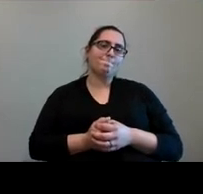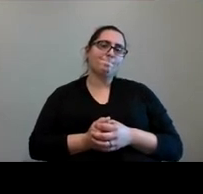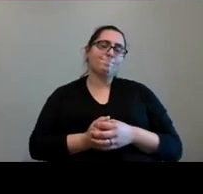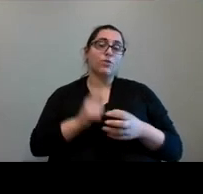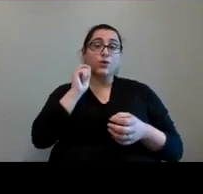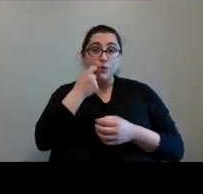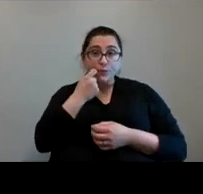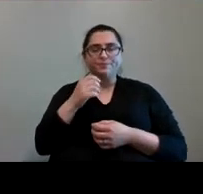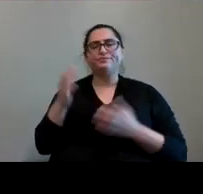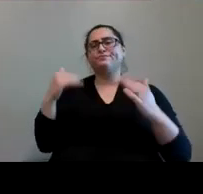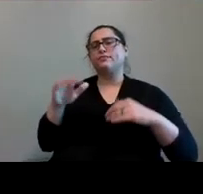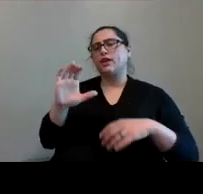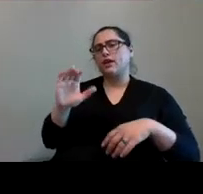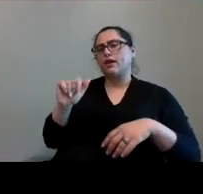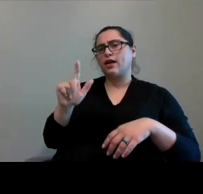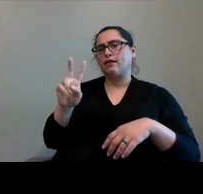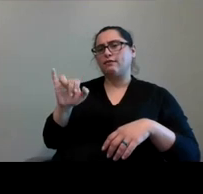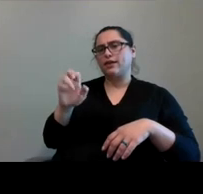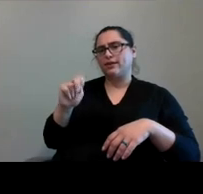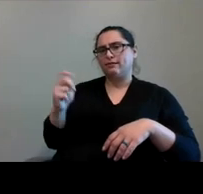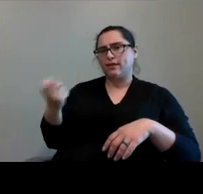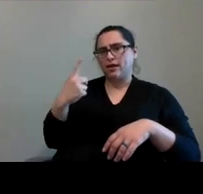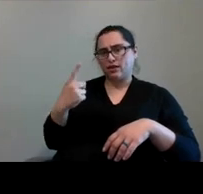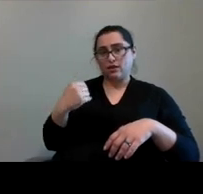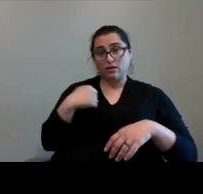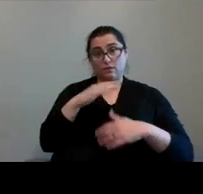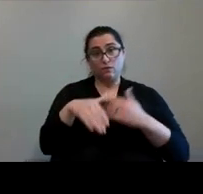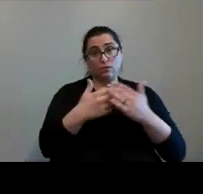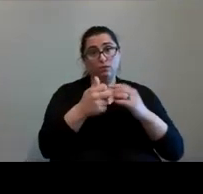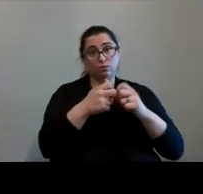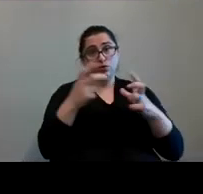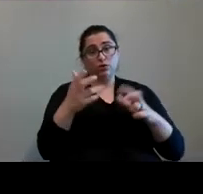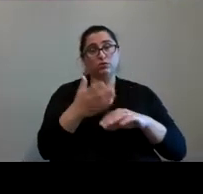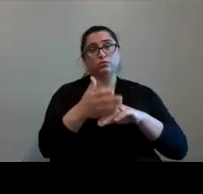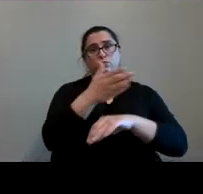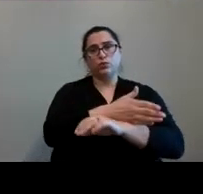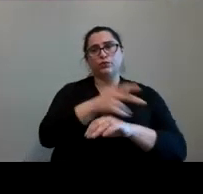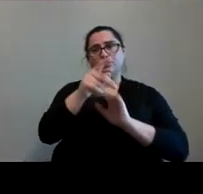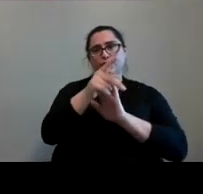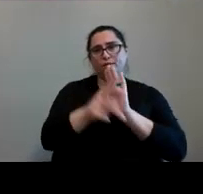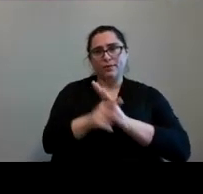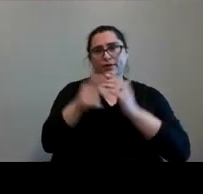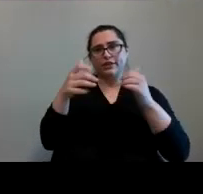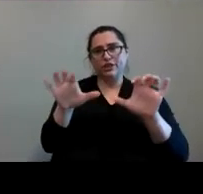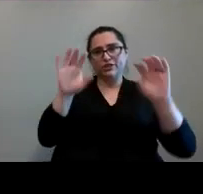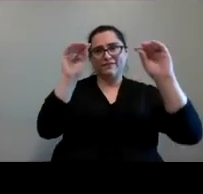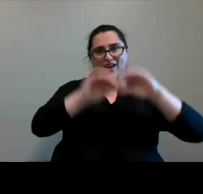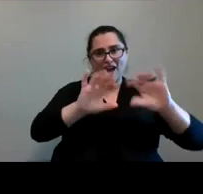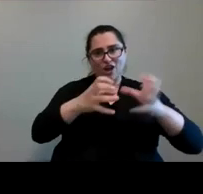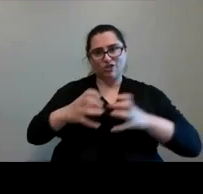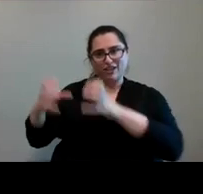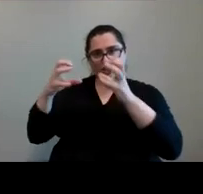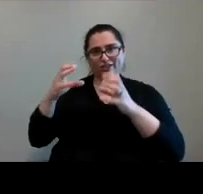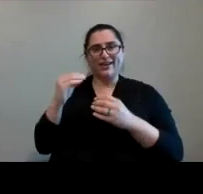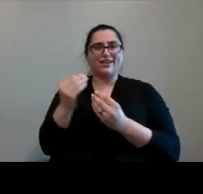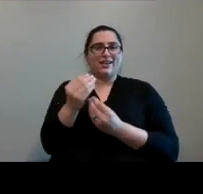Cool. Calvin asks, do the ML evolved proteins also have improved properties in terms of aggregation and solubility